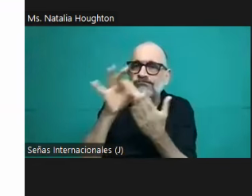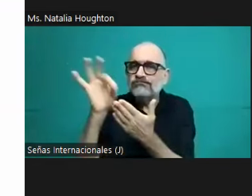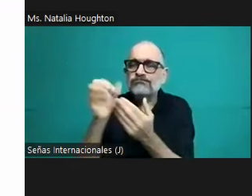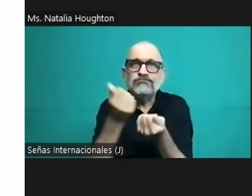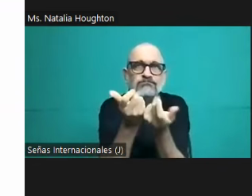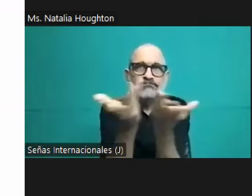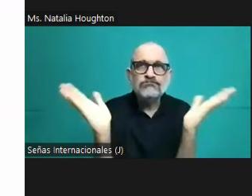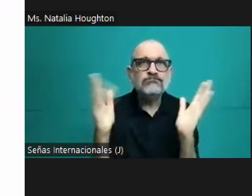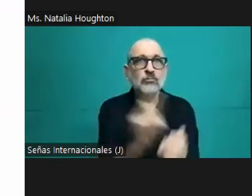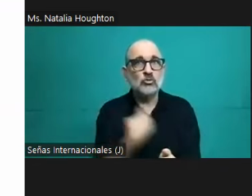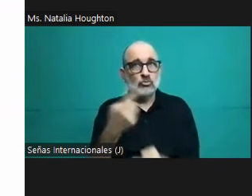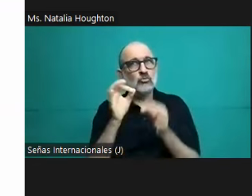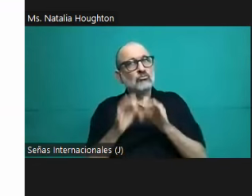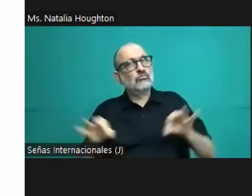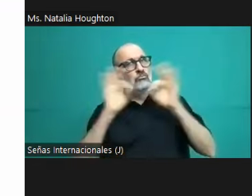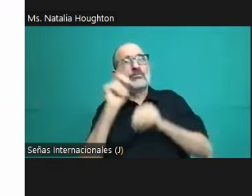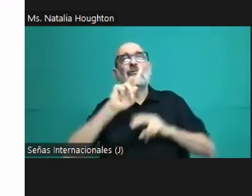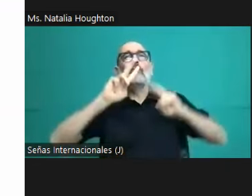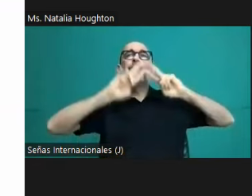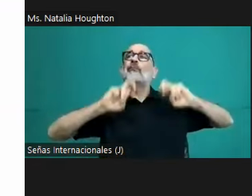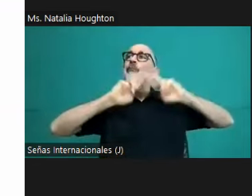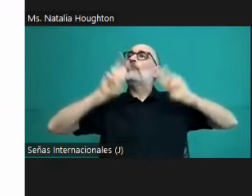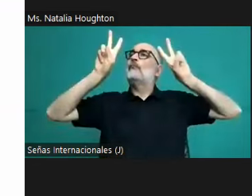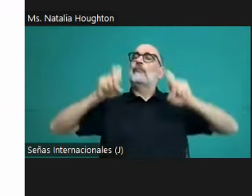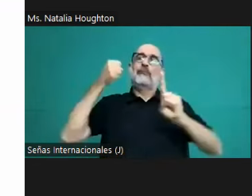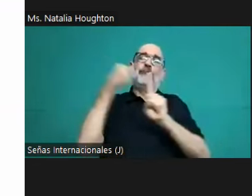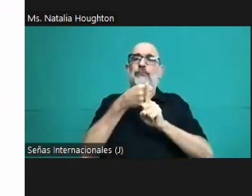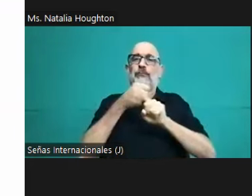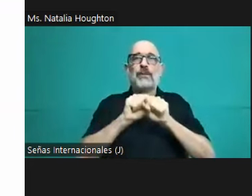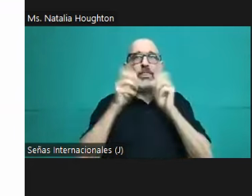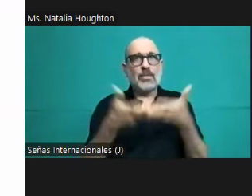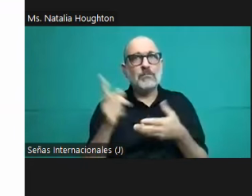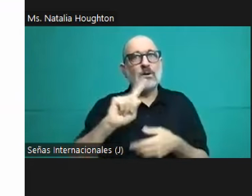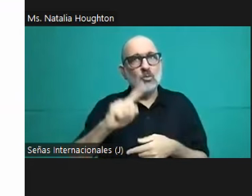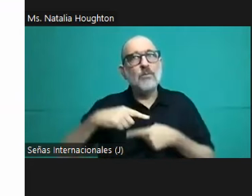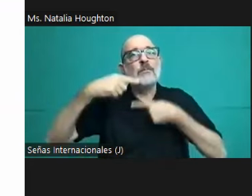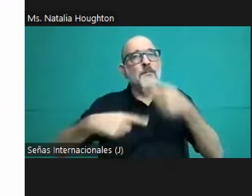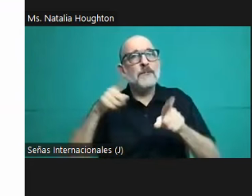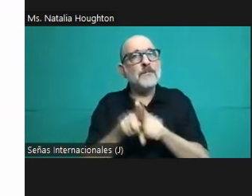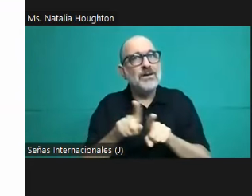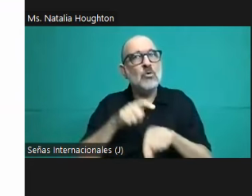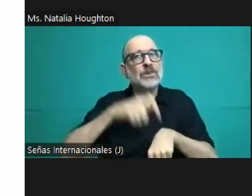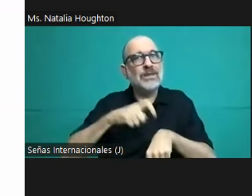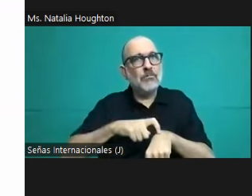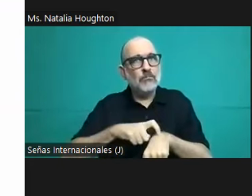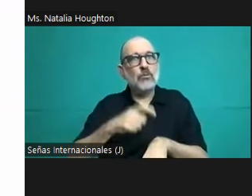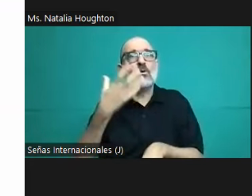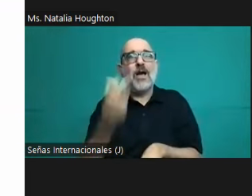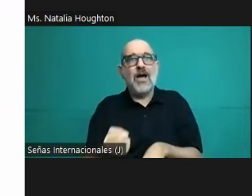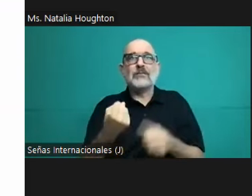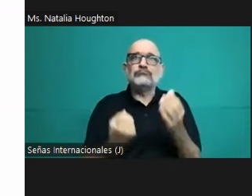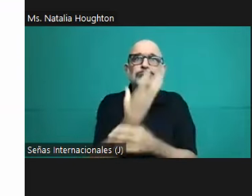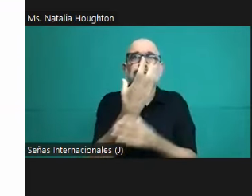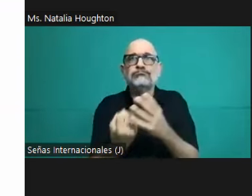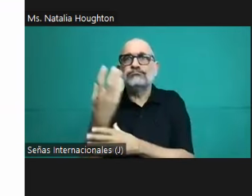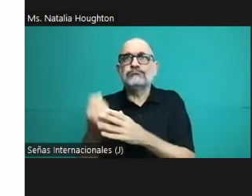this 4th round, we have also recovered and completed the analysis of